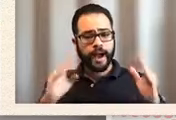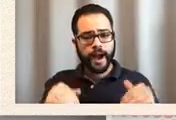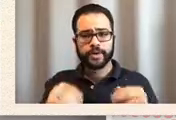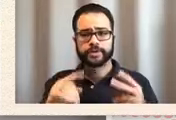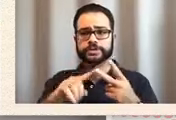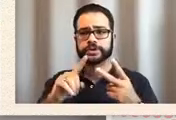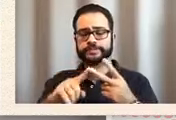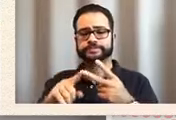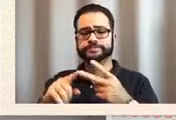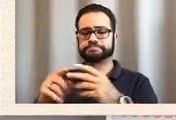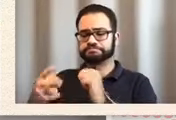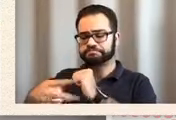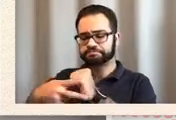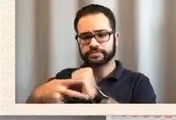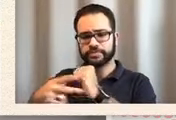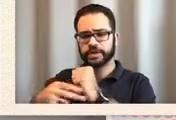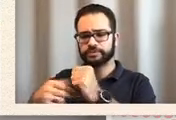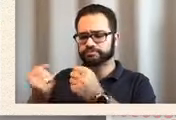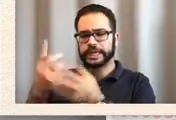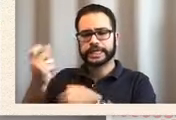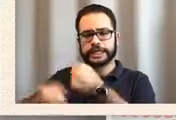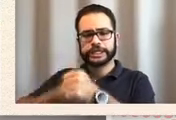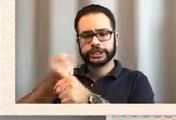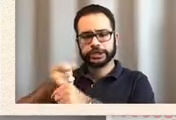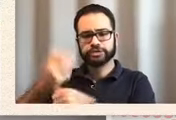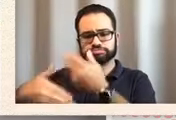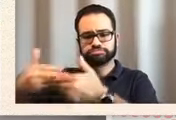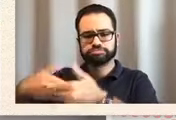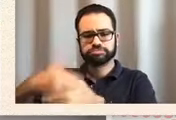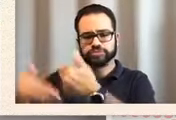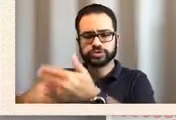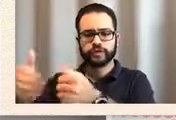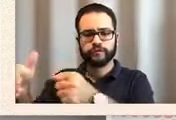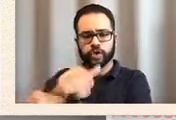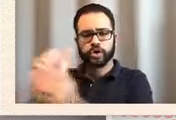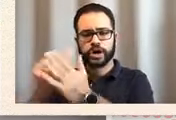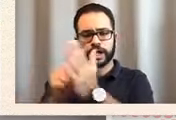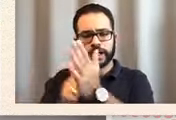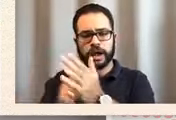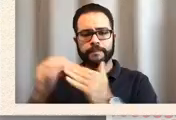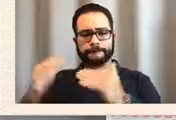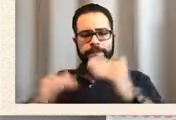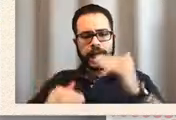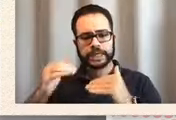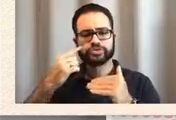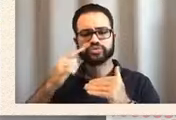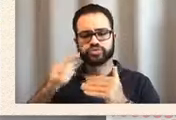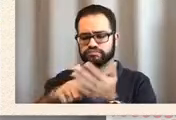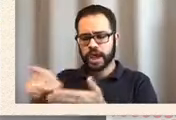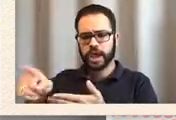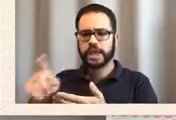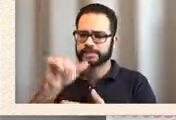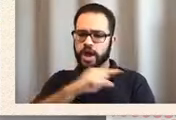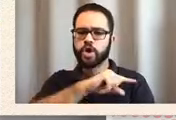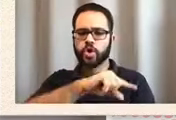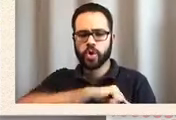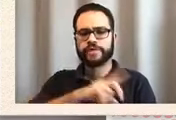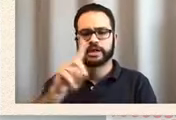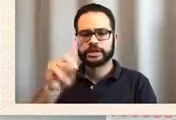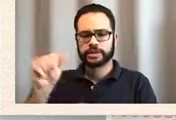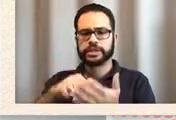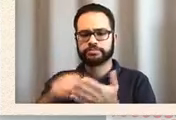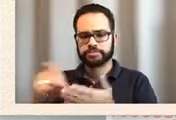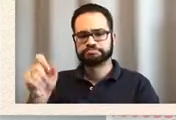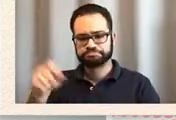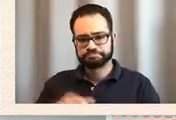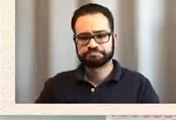saving over multiple years and using the entire account balance to pay for a house is very much an allowable qualified disability expense. Great, thank you.